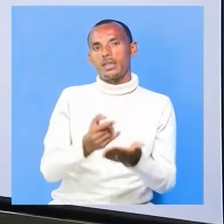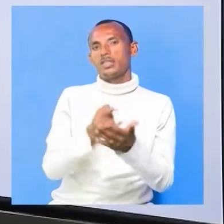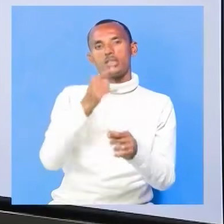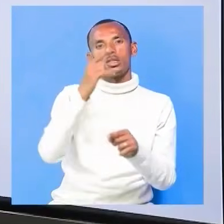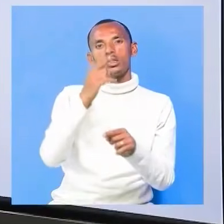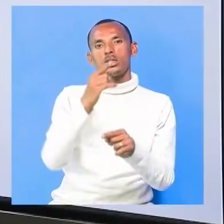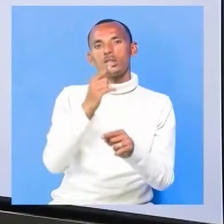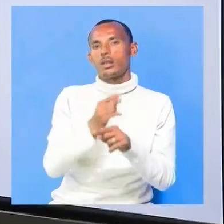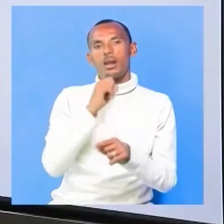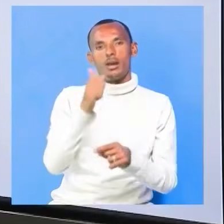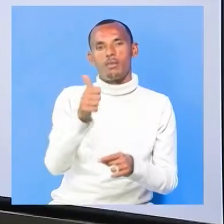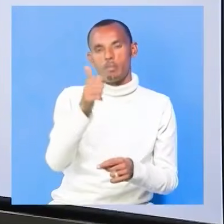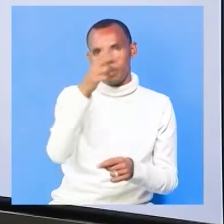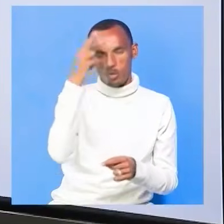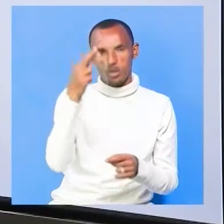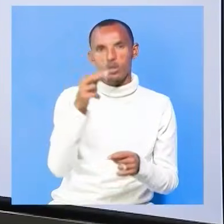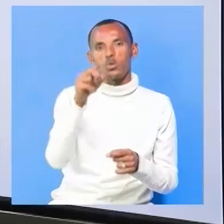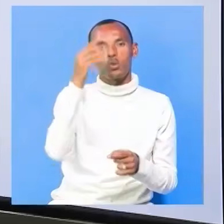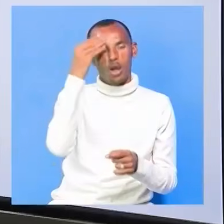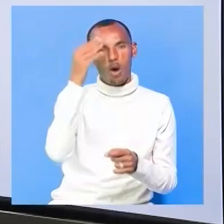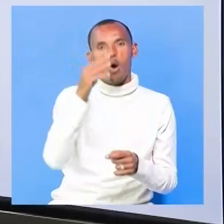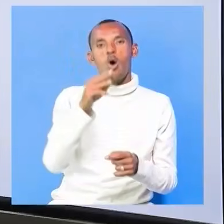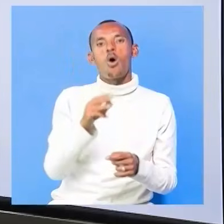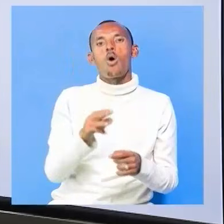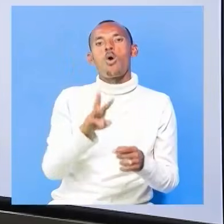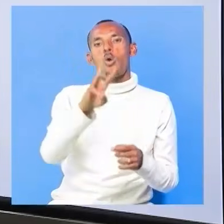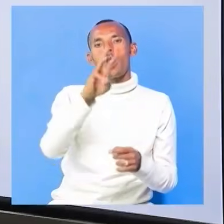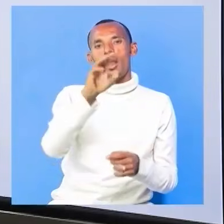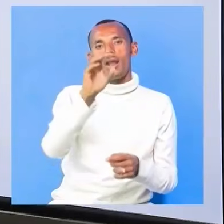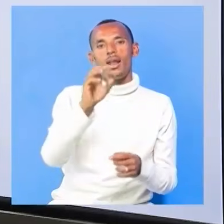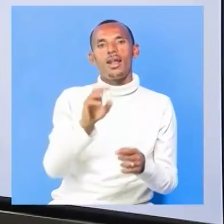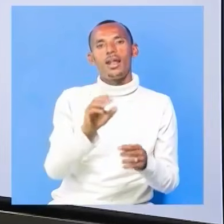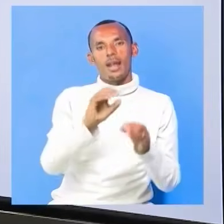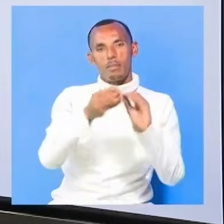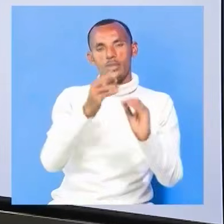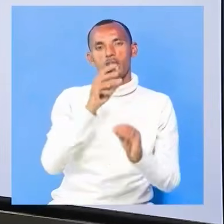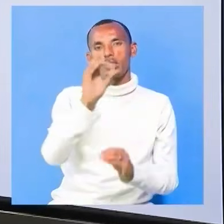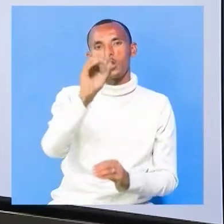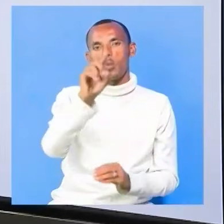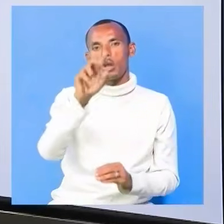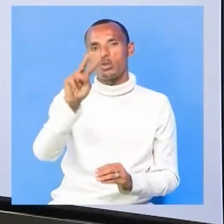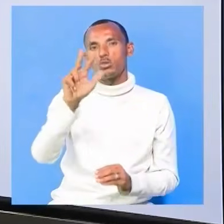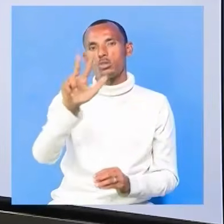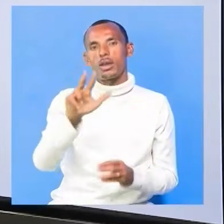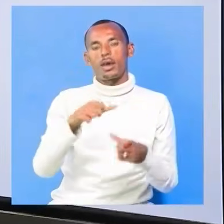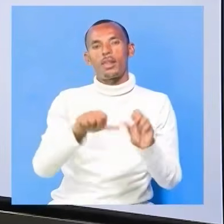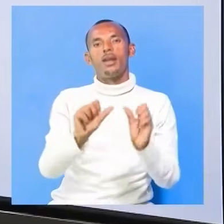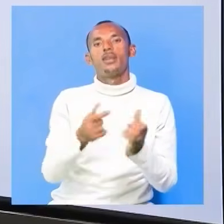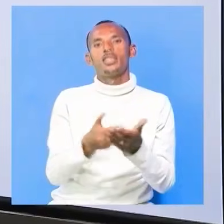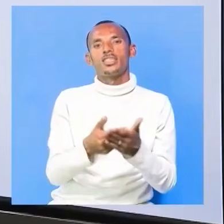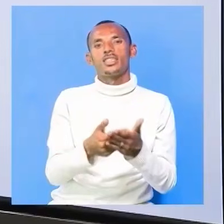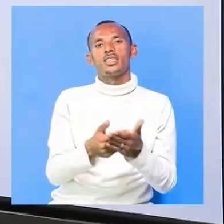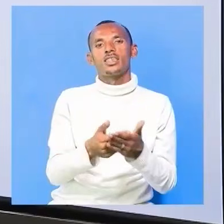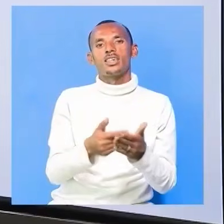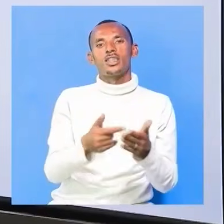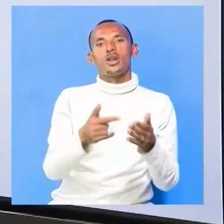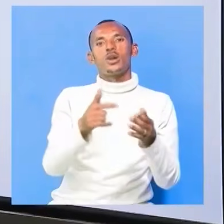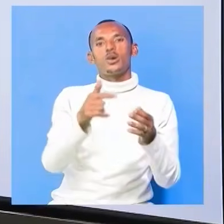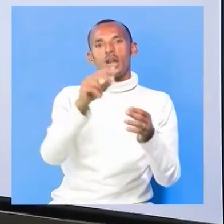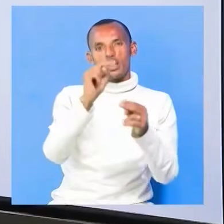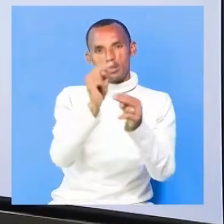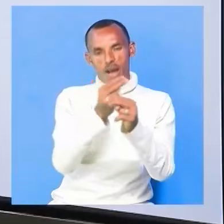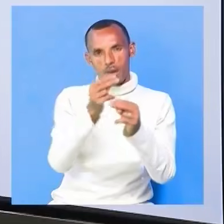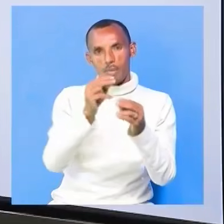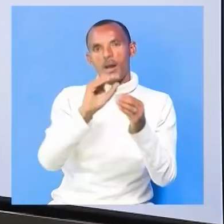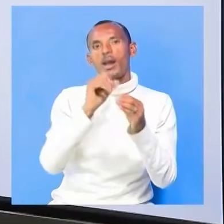Definitely, this is not a whole number, because you know what whole numbers are: 0, 1, 2, 3, and so on. So this is not natural number.